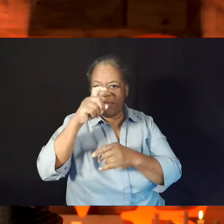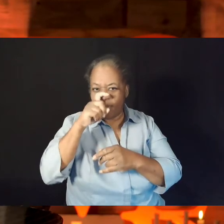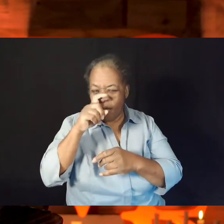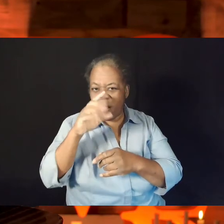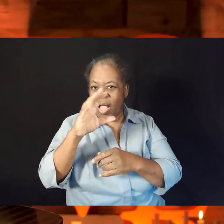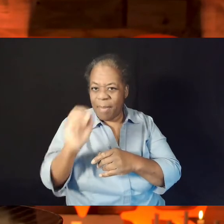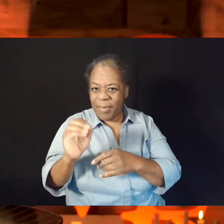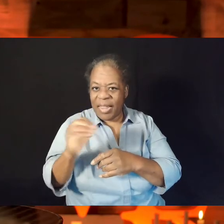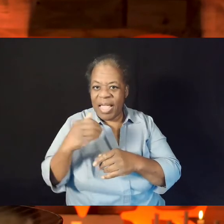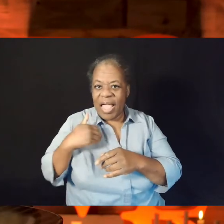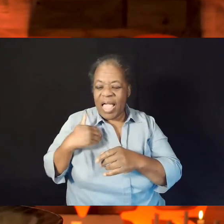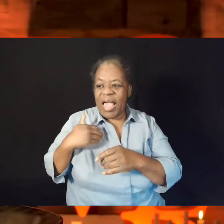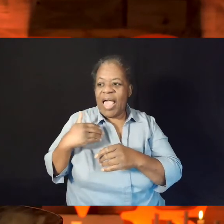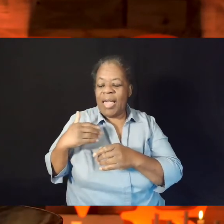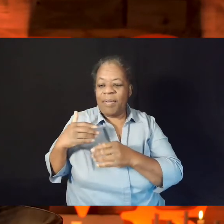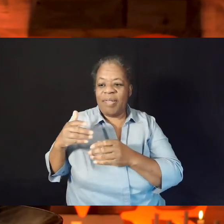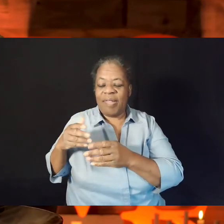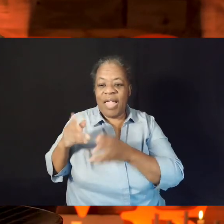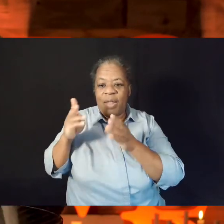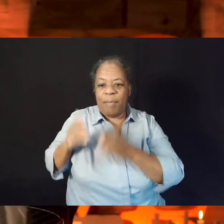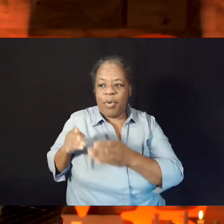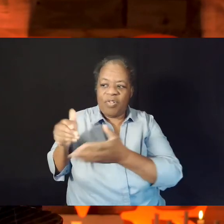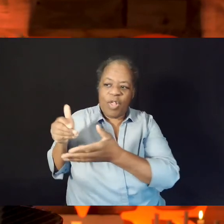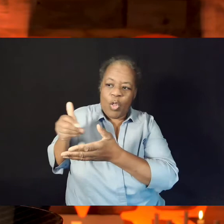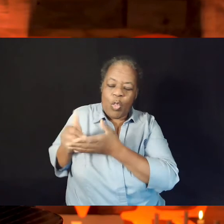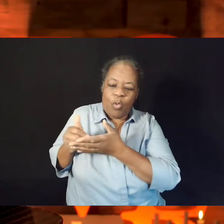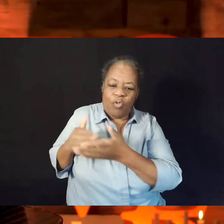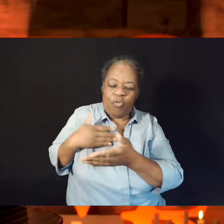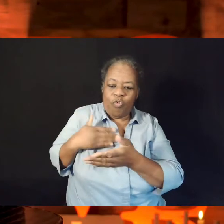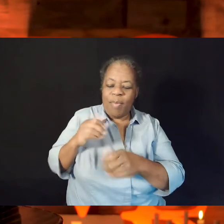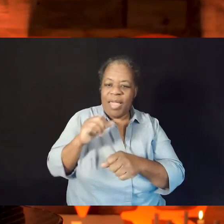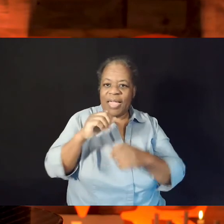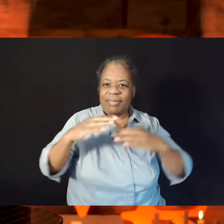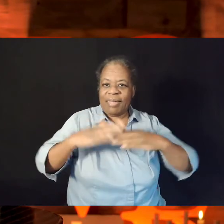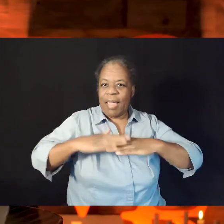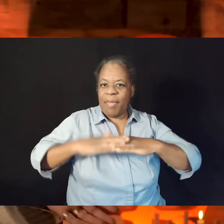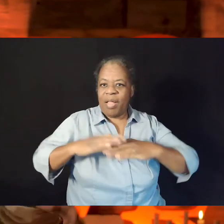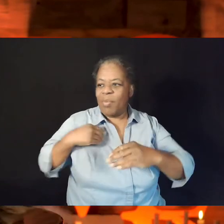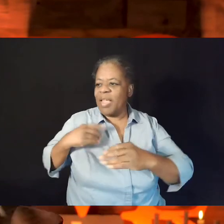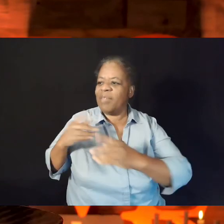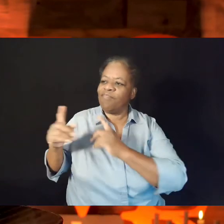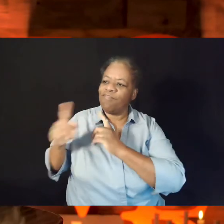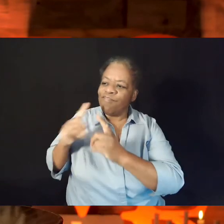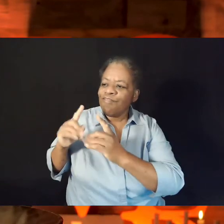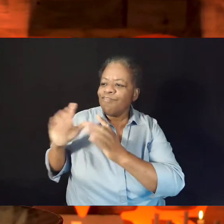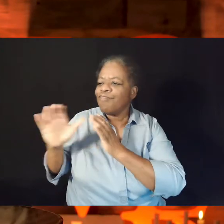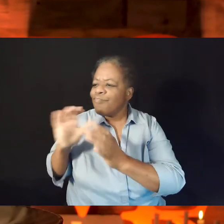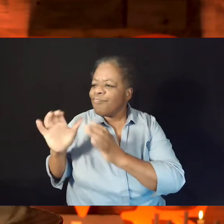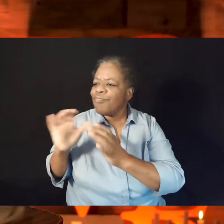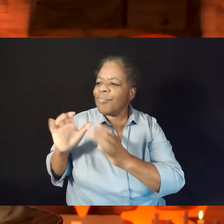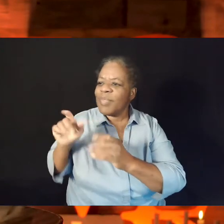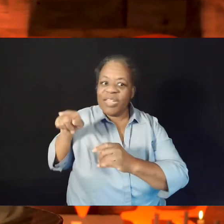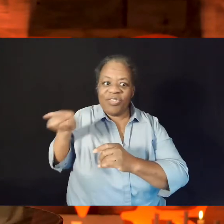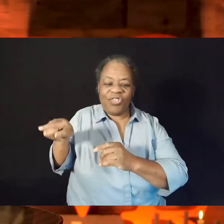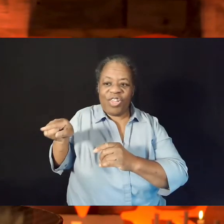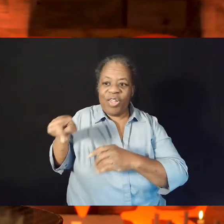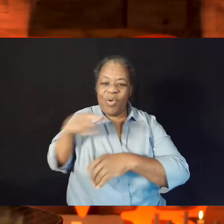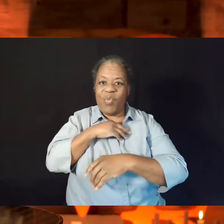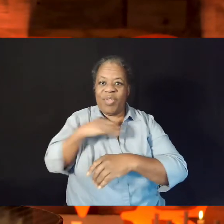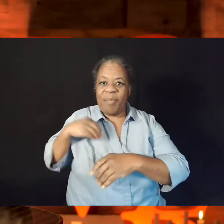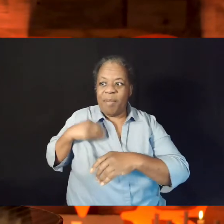close to my station. Her name was Sue. We got to talking, and it turned out she was a member of a Presbyterian church in